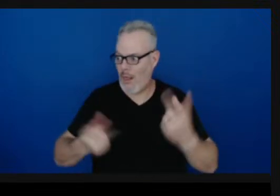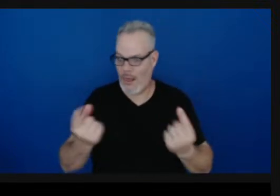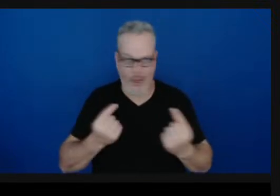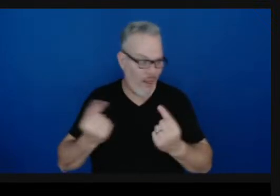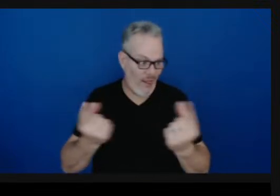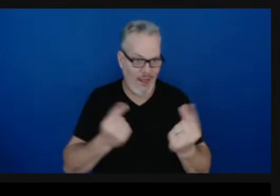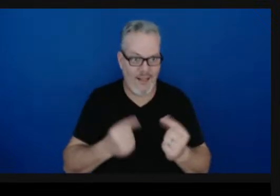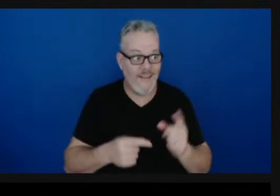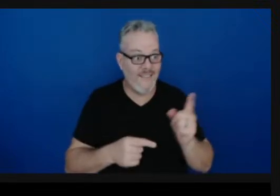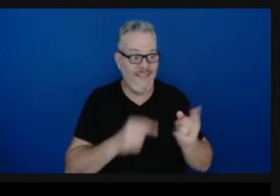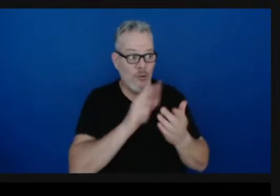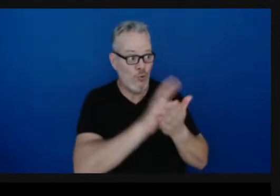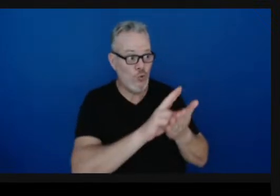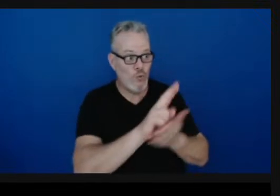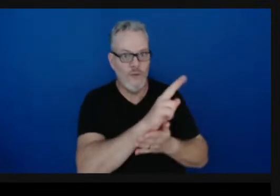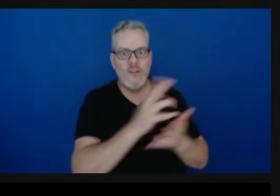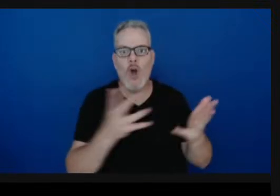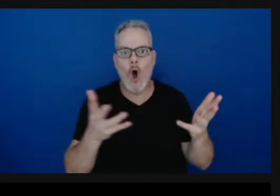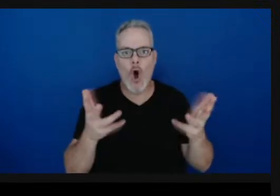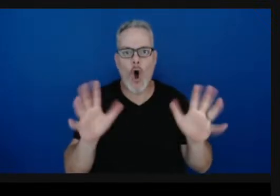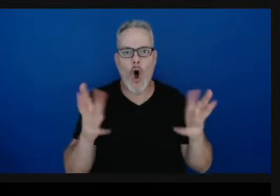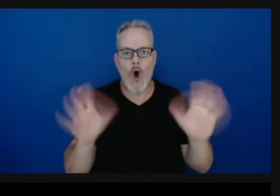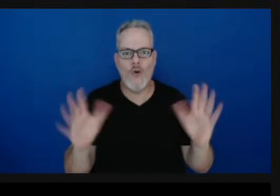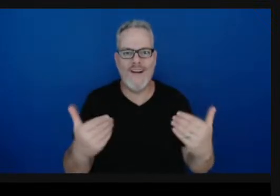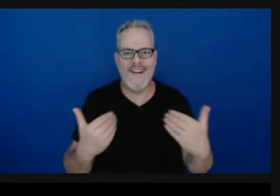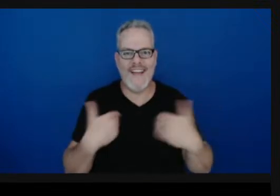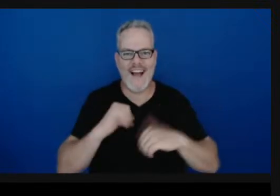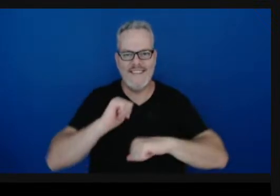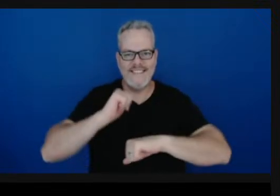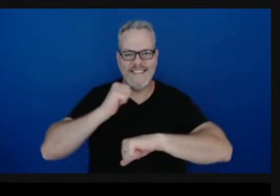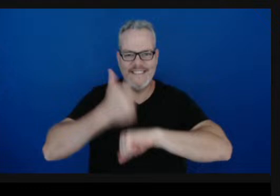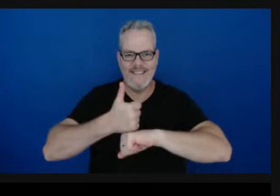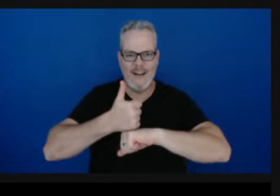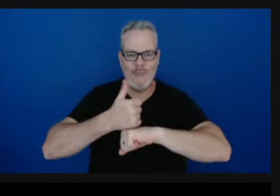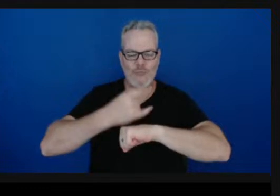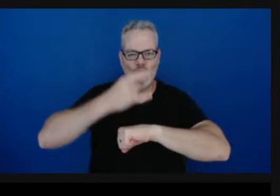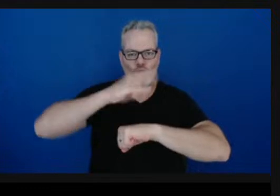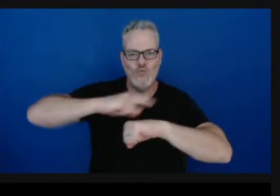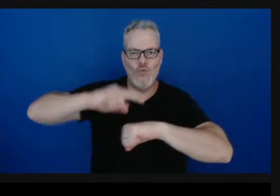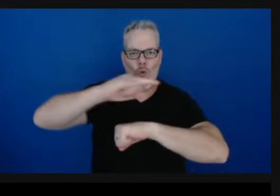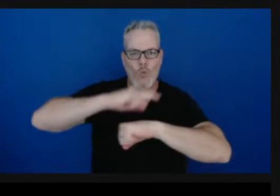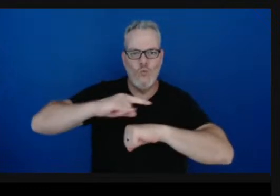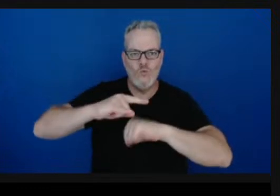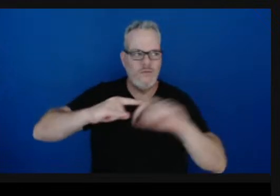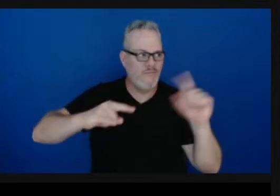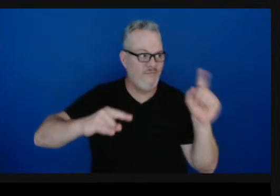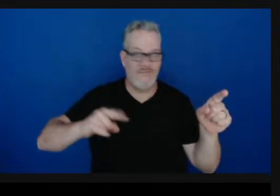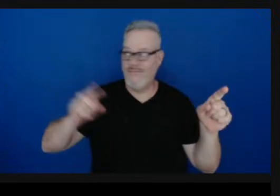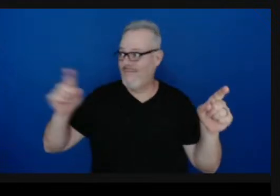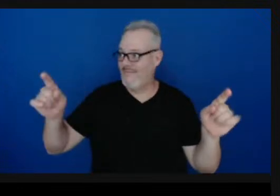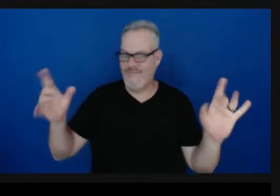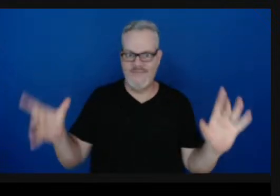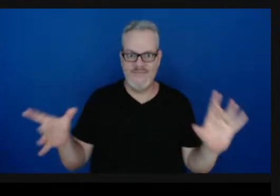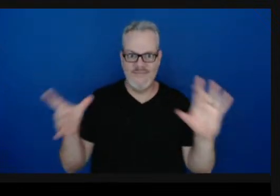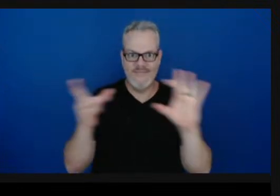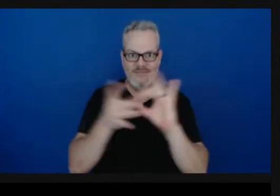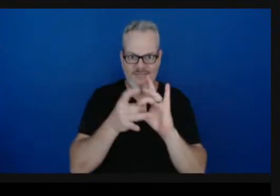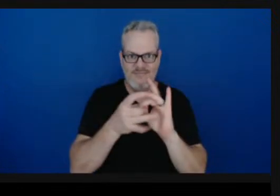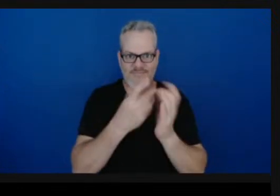already had the drones set up in a collaborative agreement with USGS, and so that was their easiest path to get drone